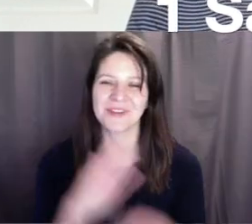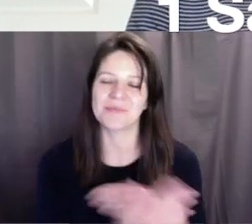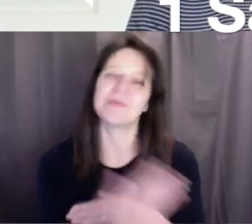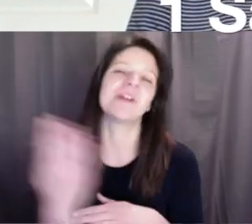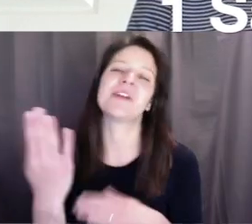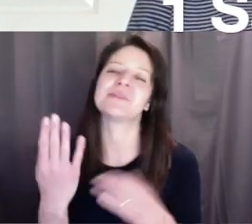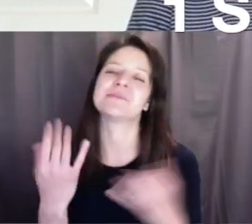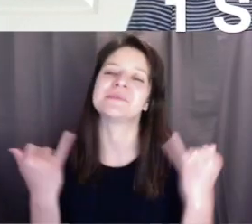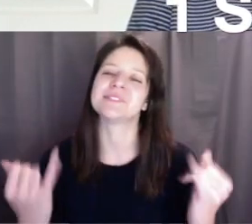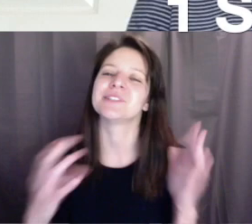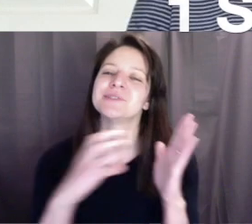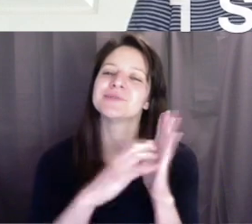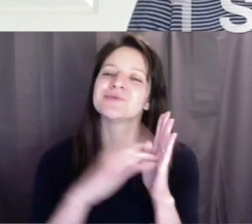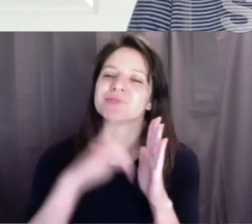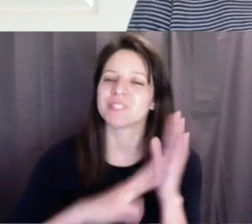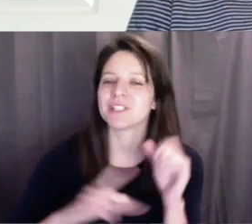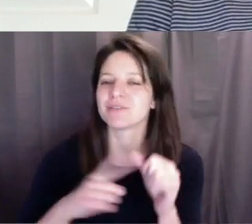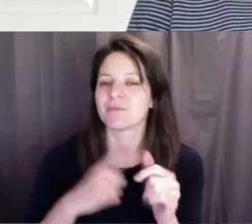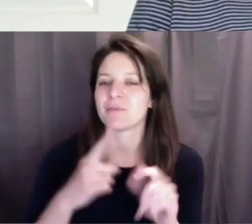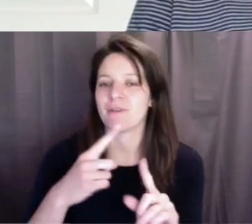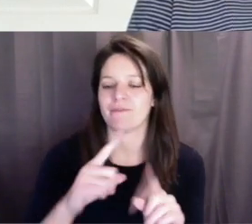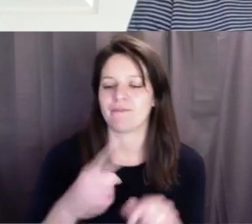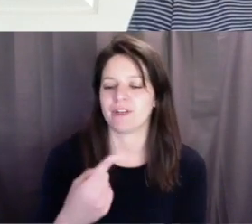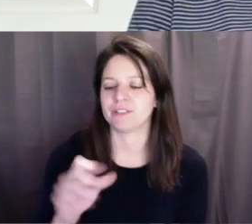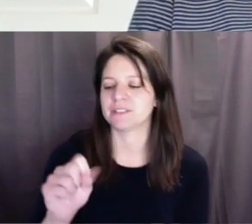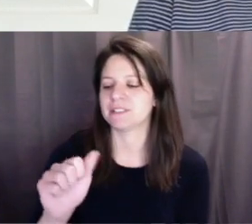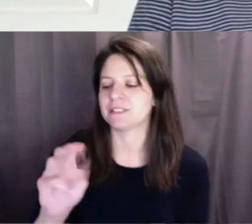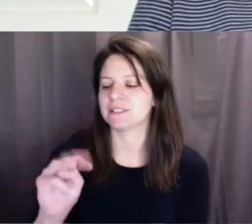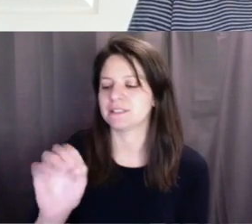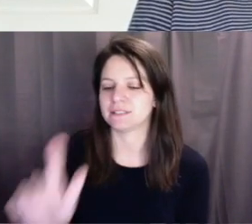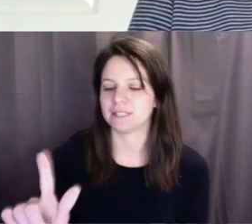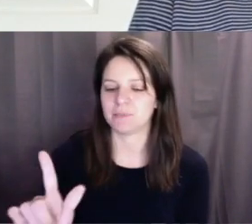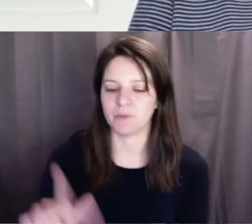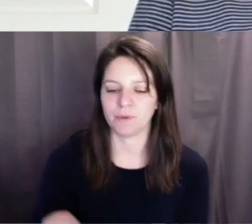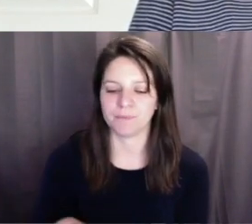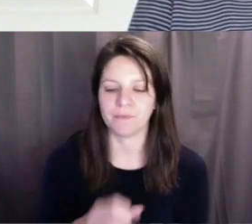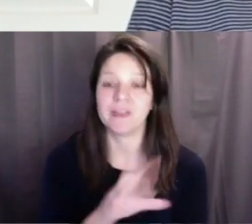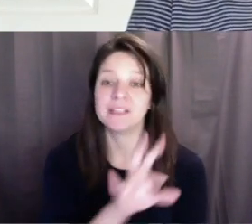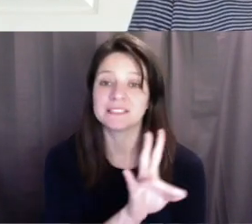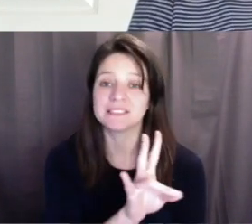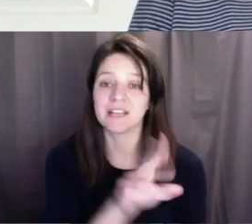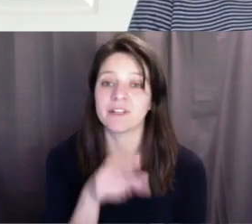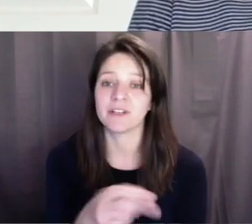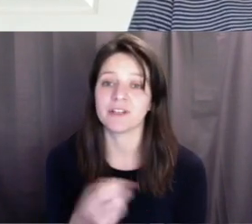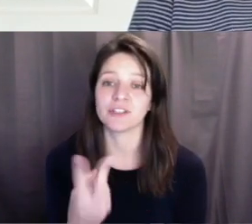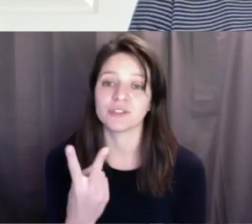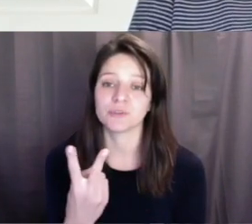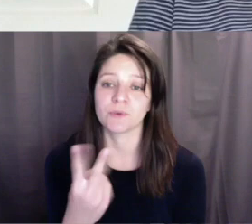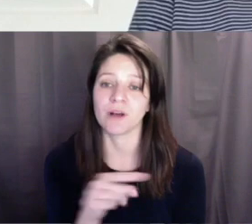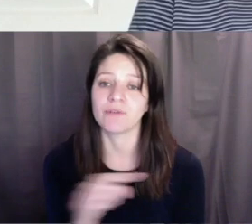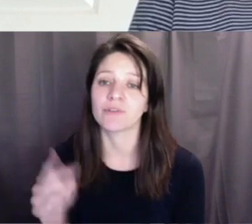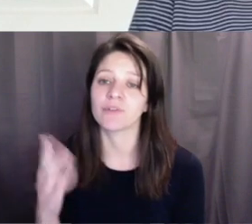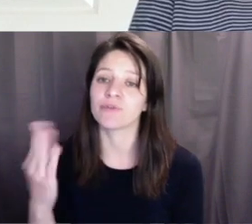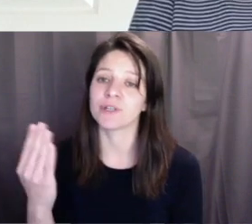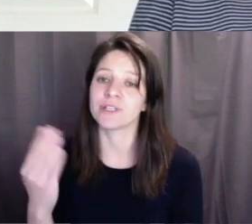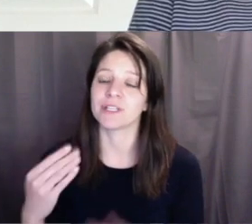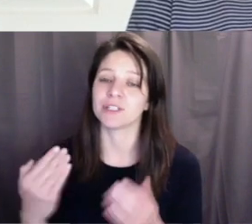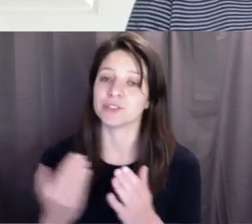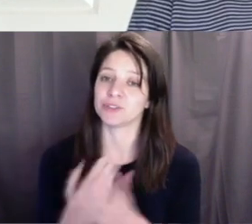Good morning. Today's reading is from 1 Samuel 7, 12 through 14 in the New International